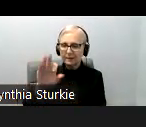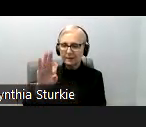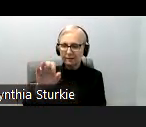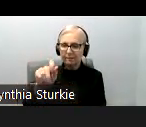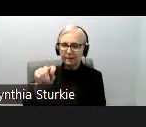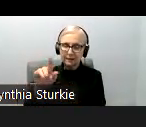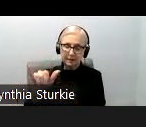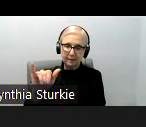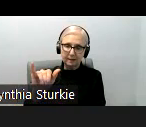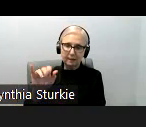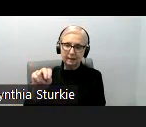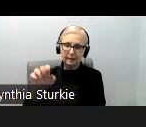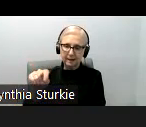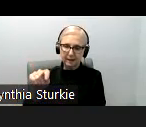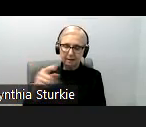question.